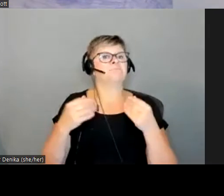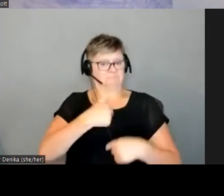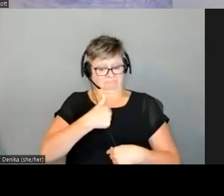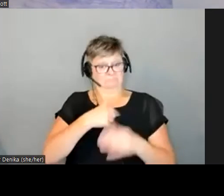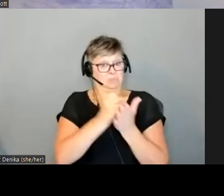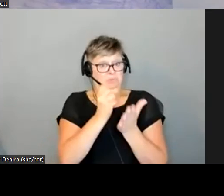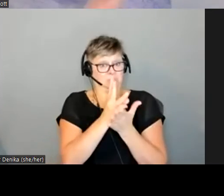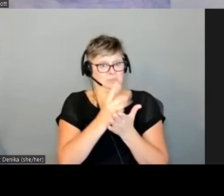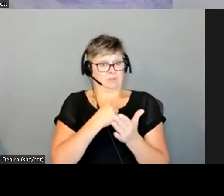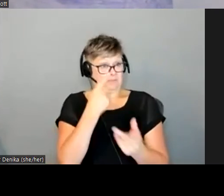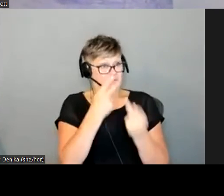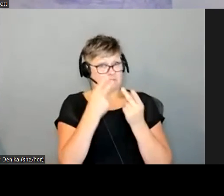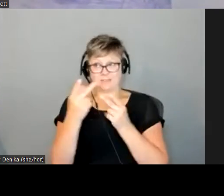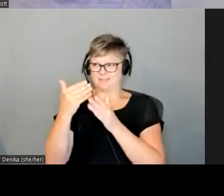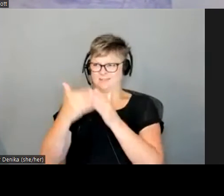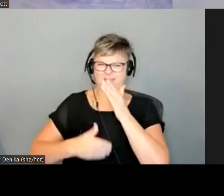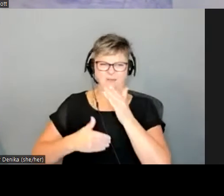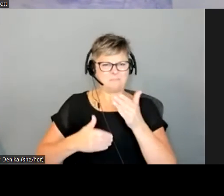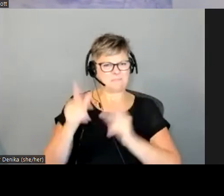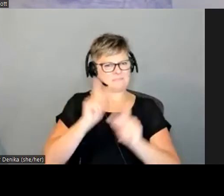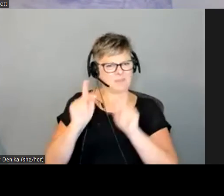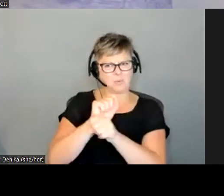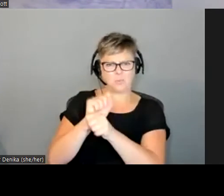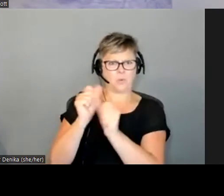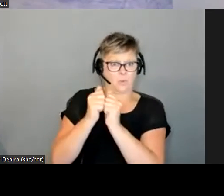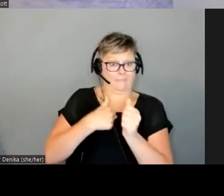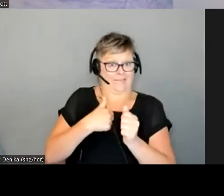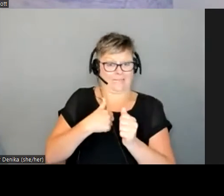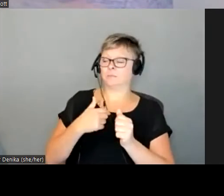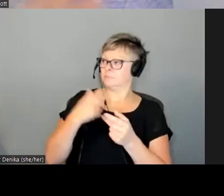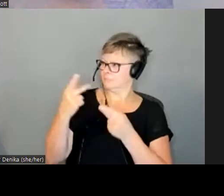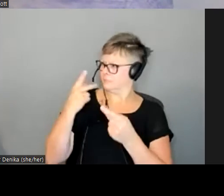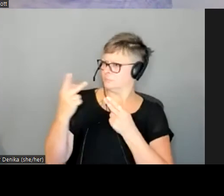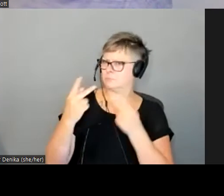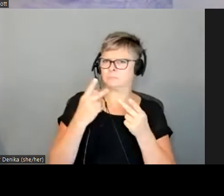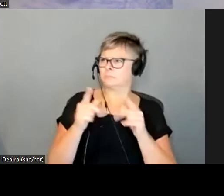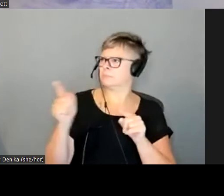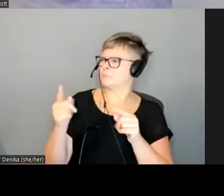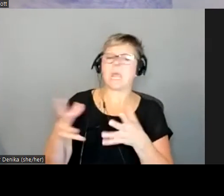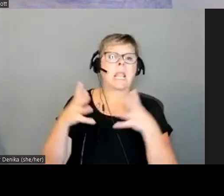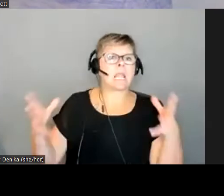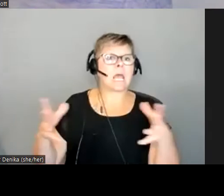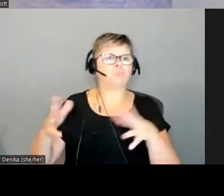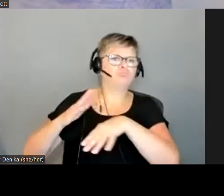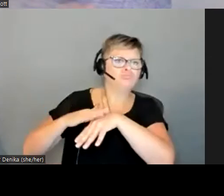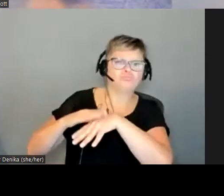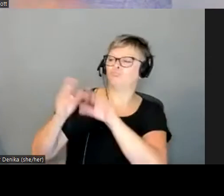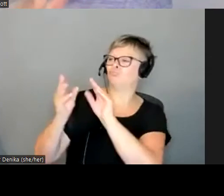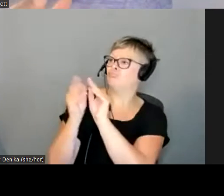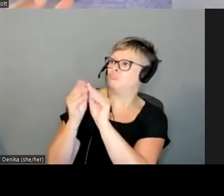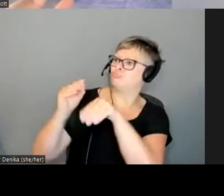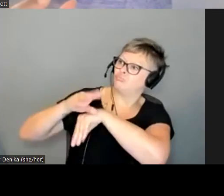coworkers, even when I worked in the community, I saw a lot of consultation, but there wasn't